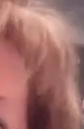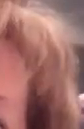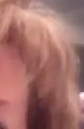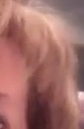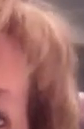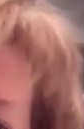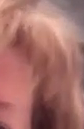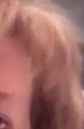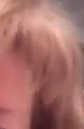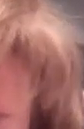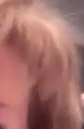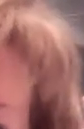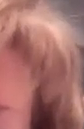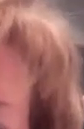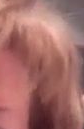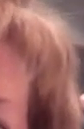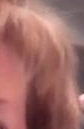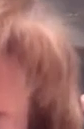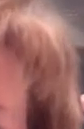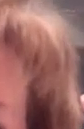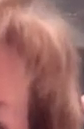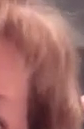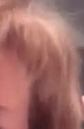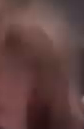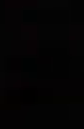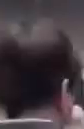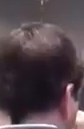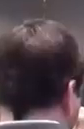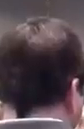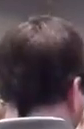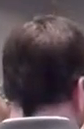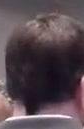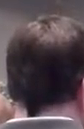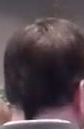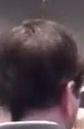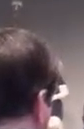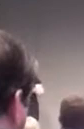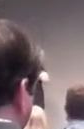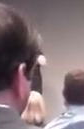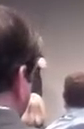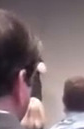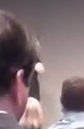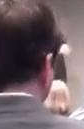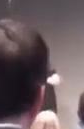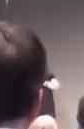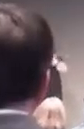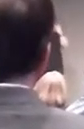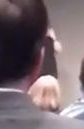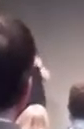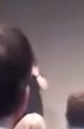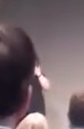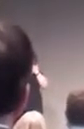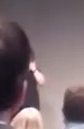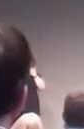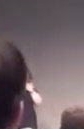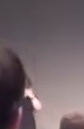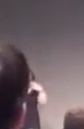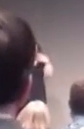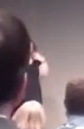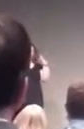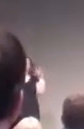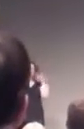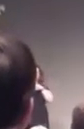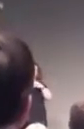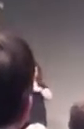really appreciate that and the continuation of that program. In past speeches I've touched upon the success of the consolidation of the building